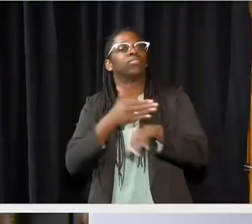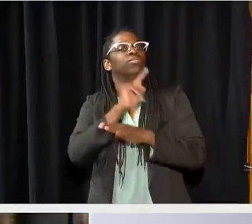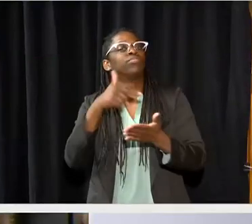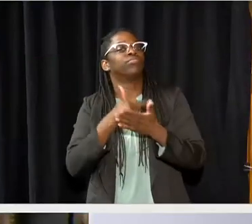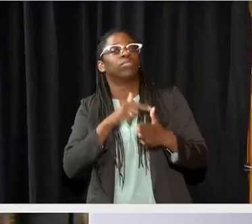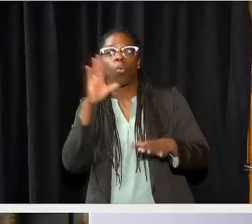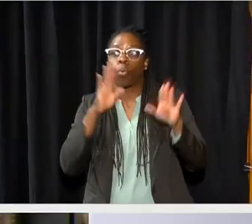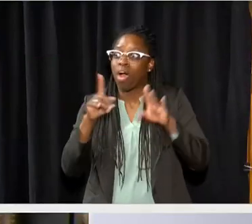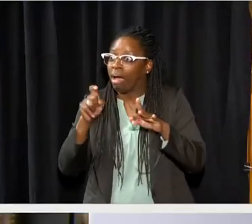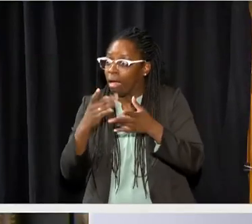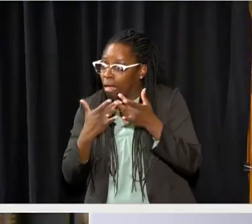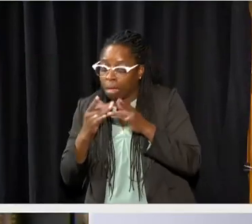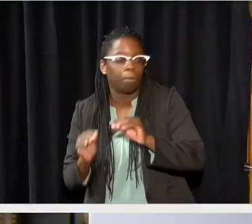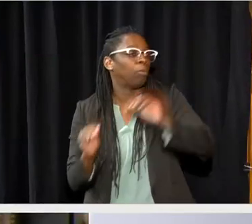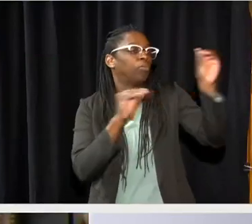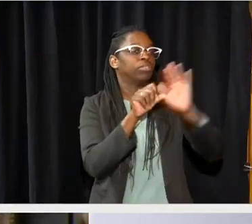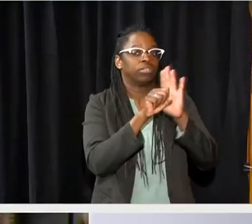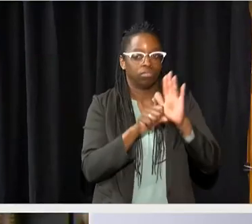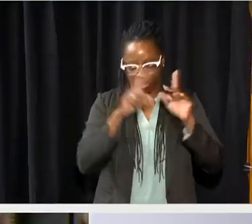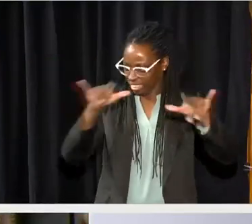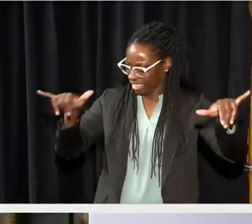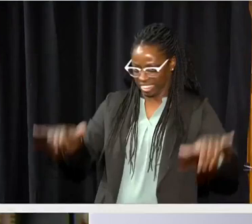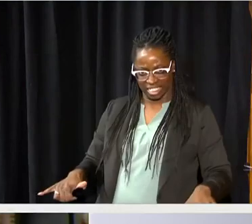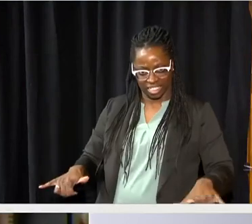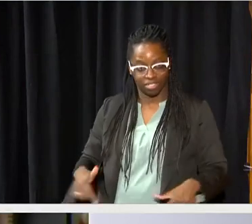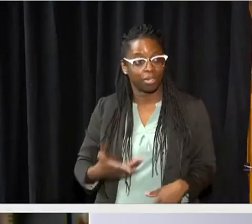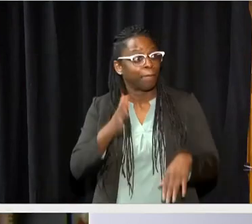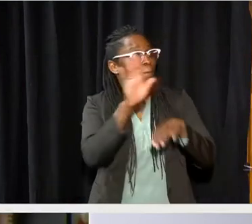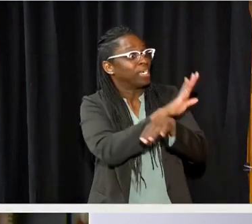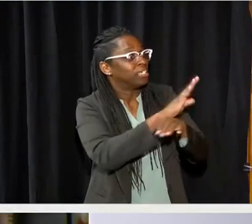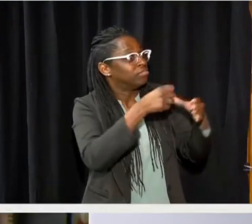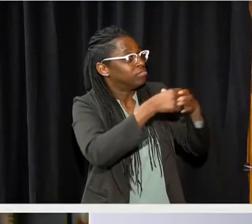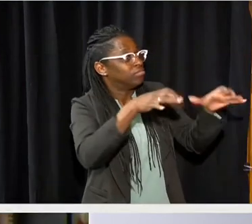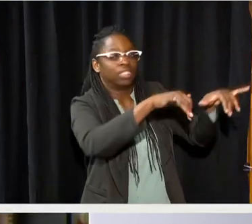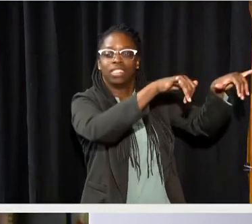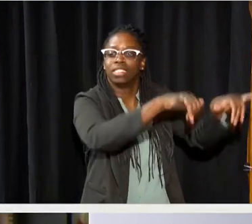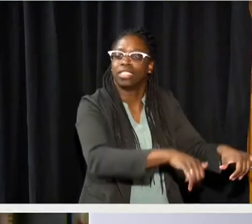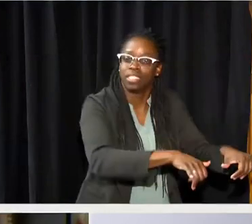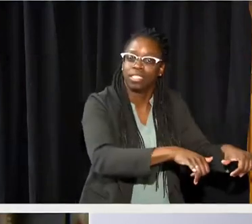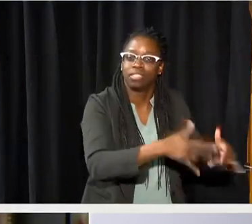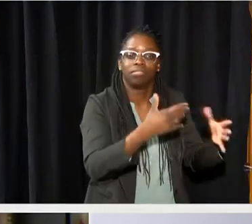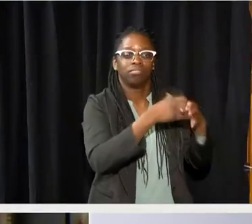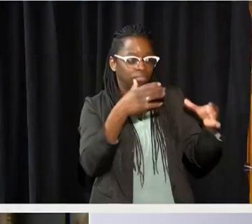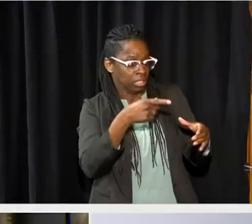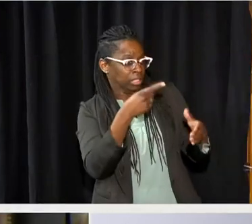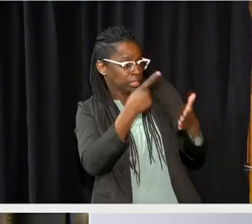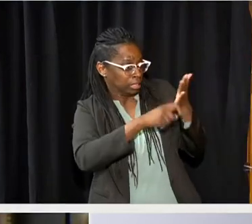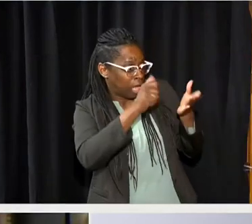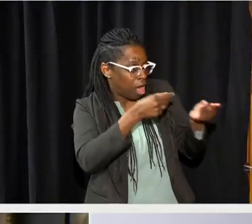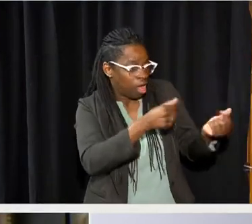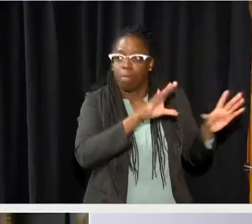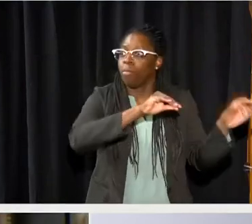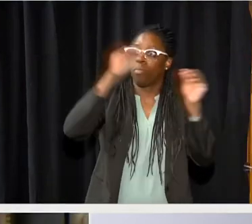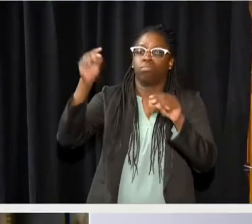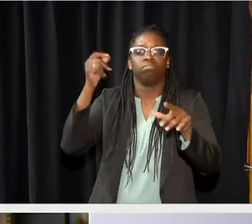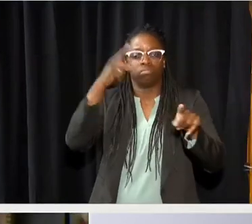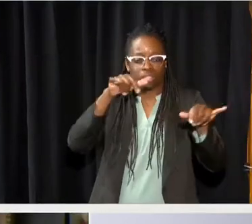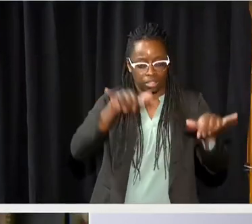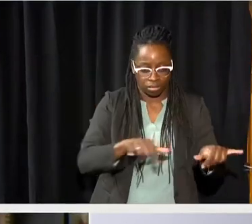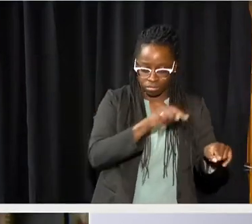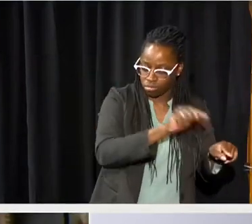family. And for businesses, I want you to be able to stay here, expand here, and I want you to be able to